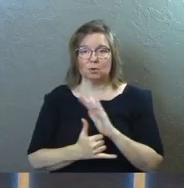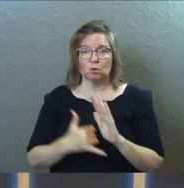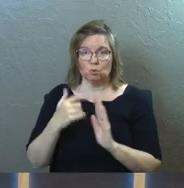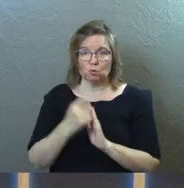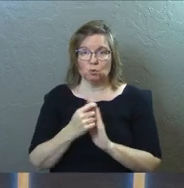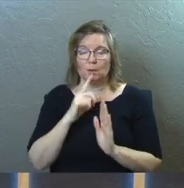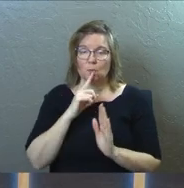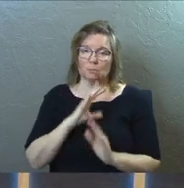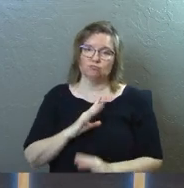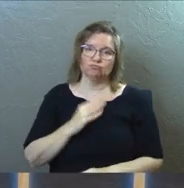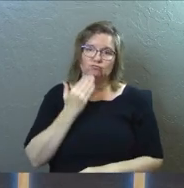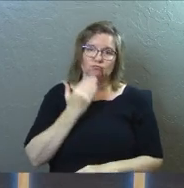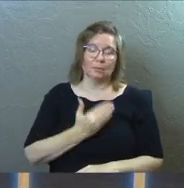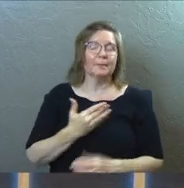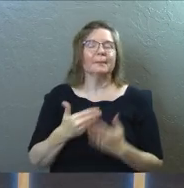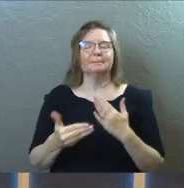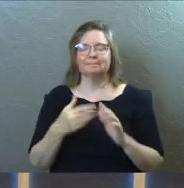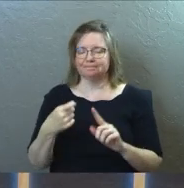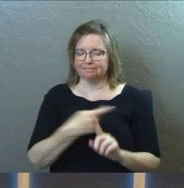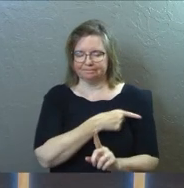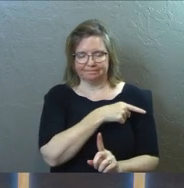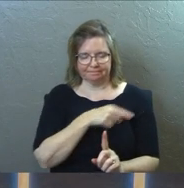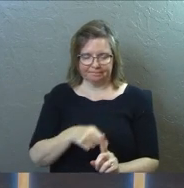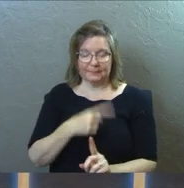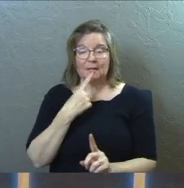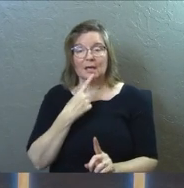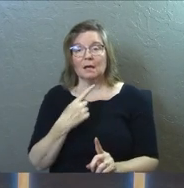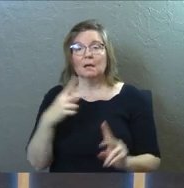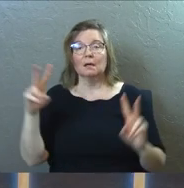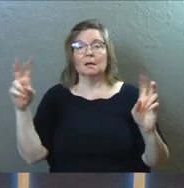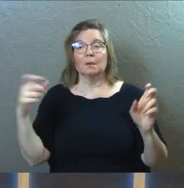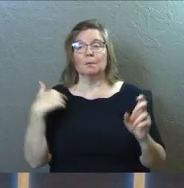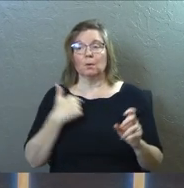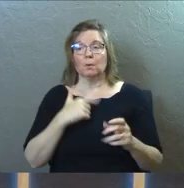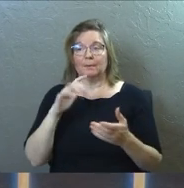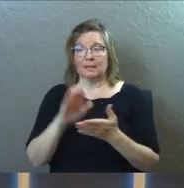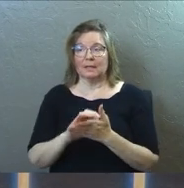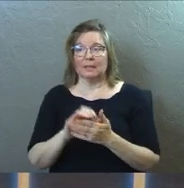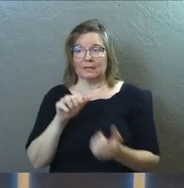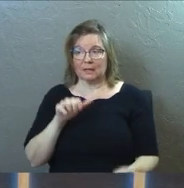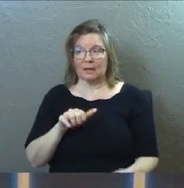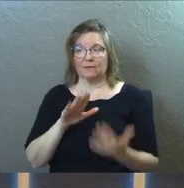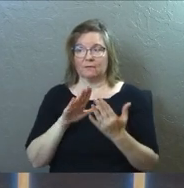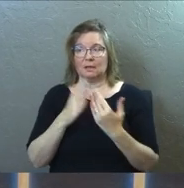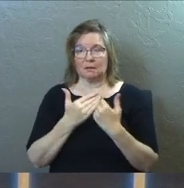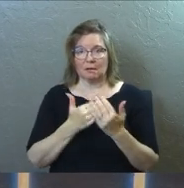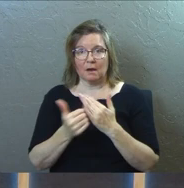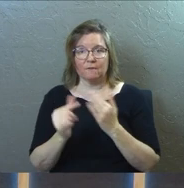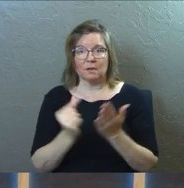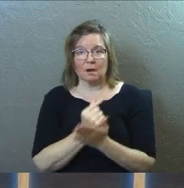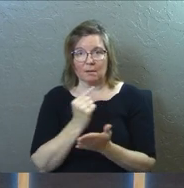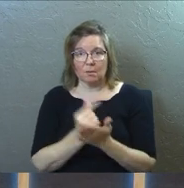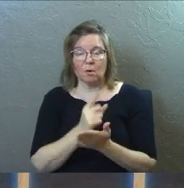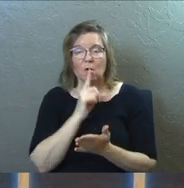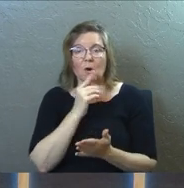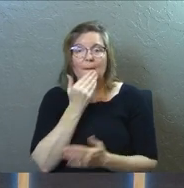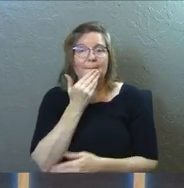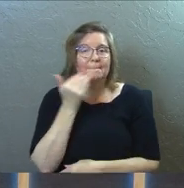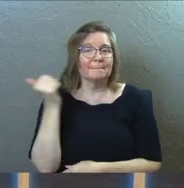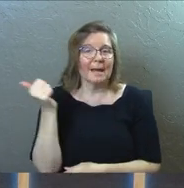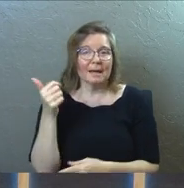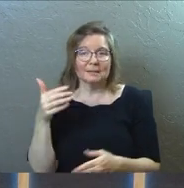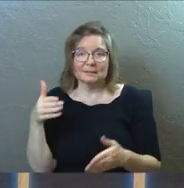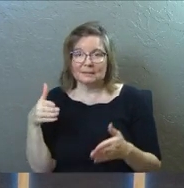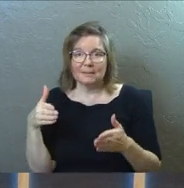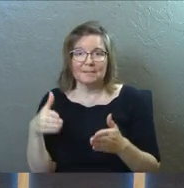stuff out there that's really, really good. But here's what he says about it. He says, may we believe that the confrontations and comforts of the gospel are the best